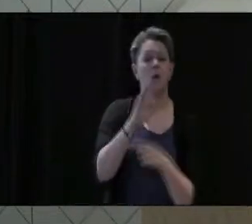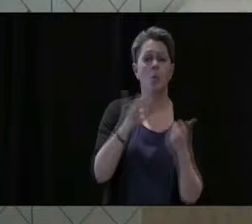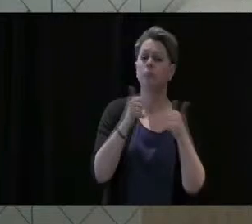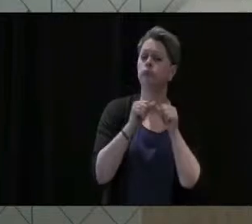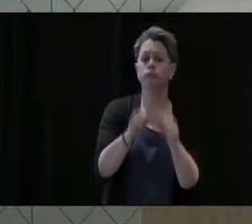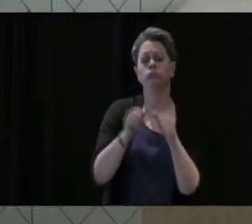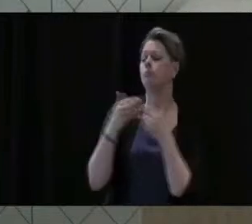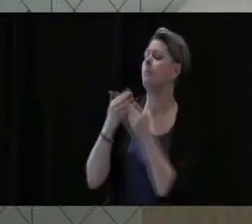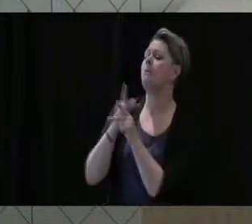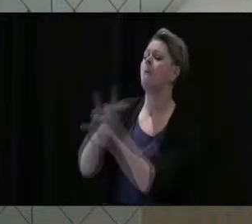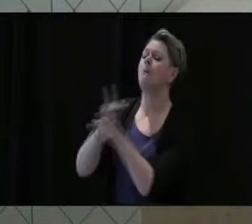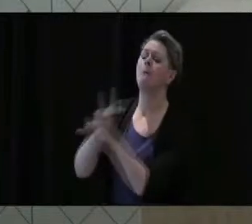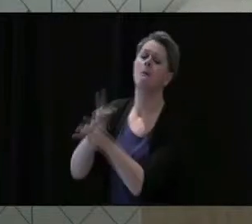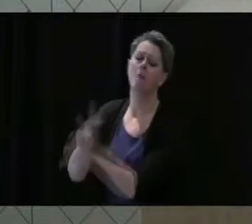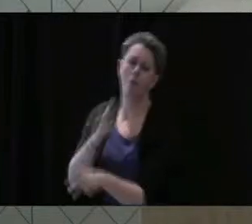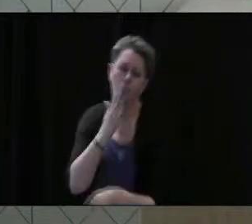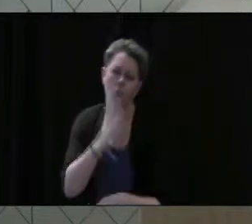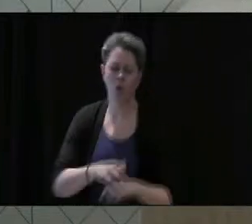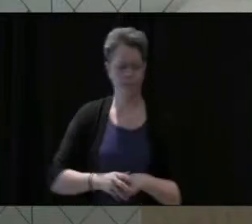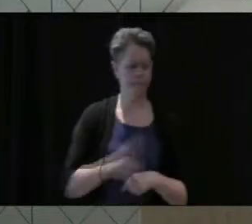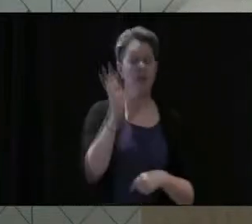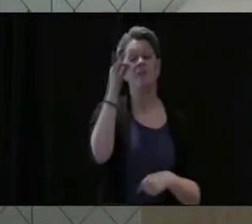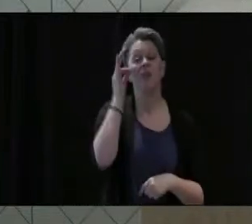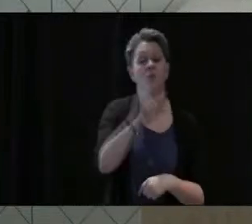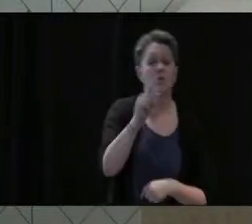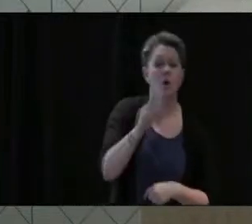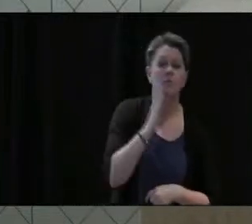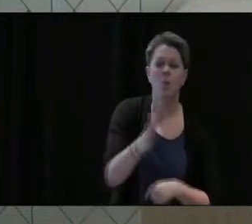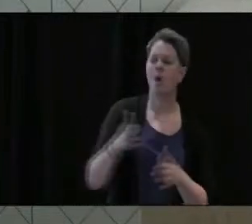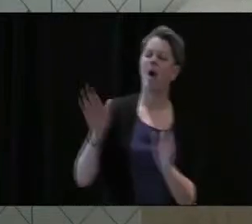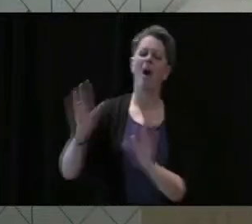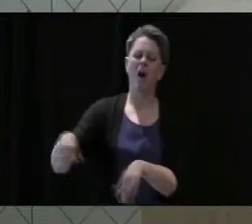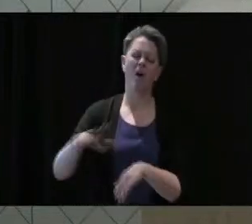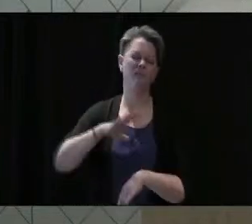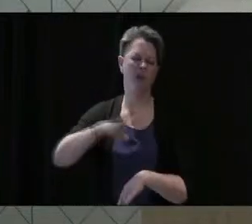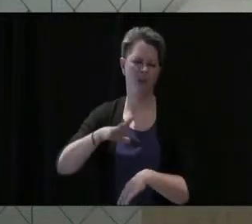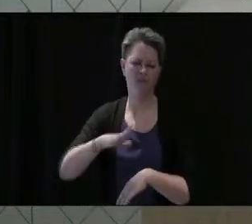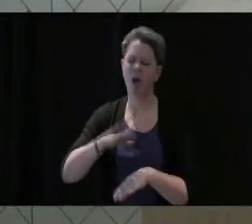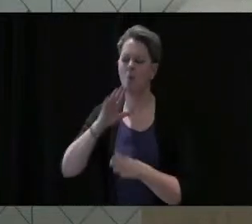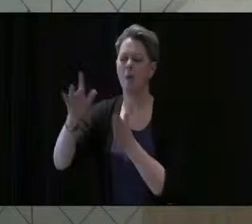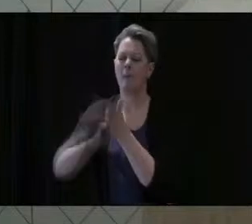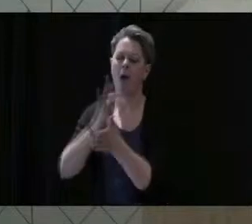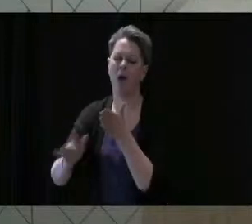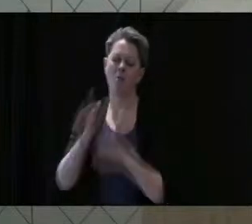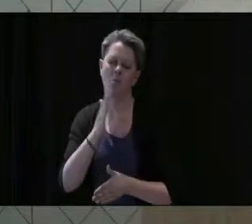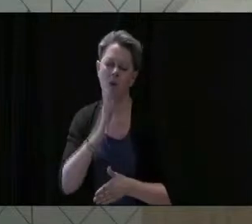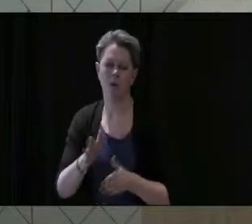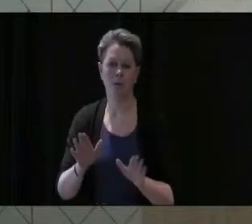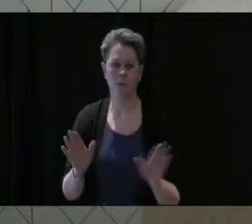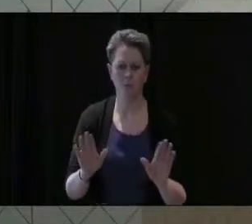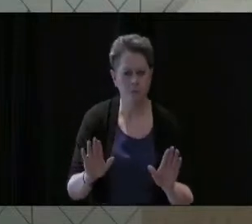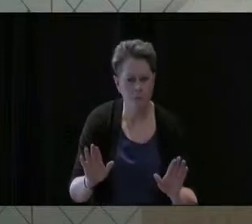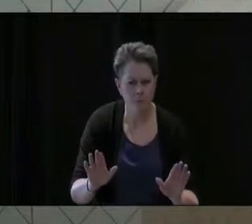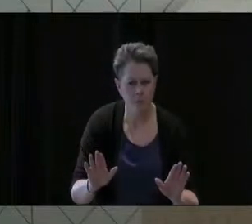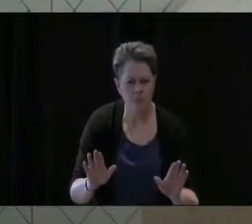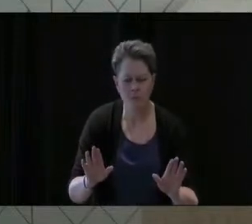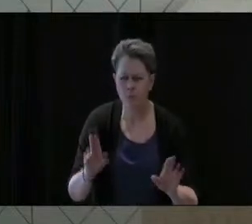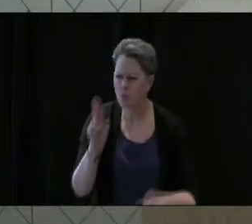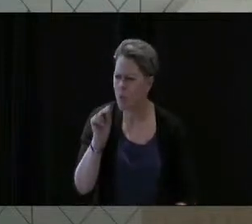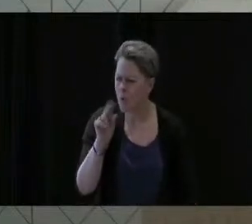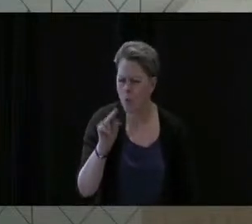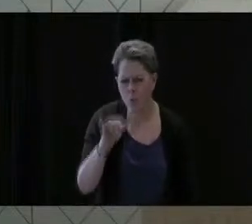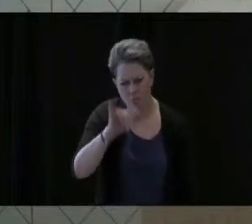us, that the federal government will bail us out. That is not a plan. That is a